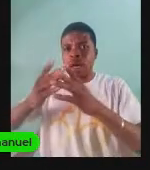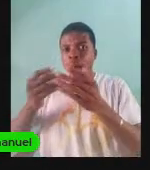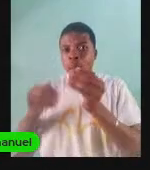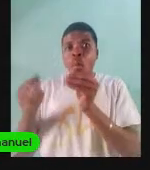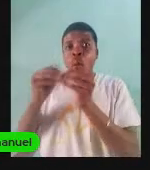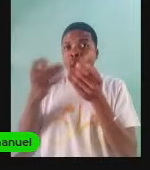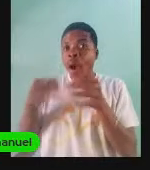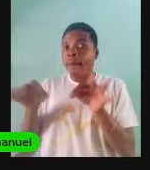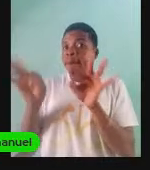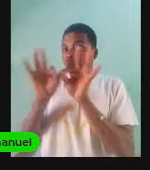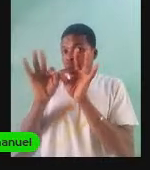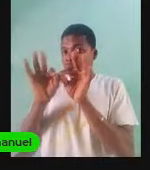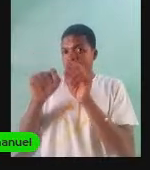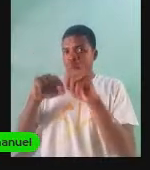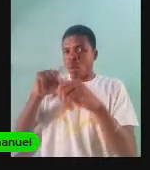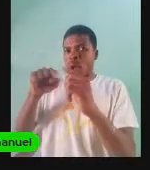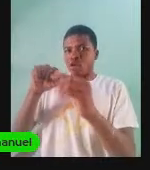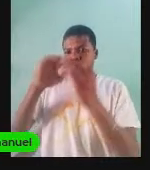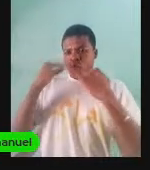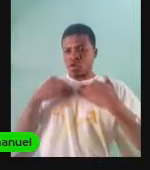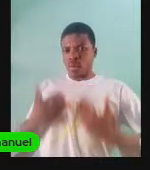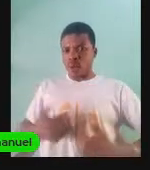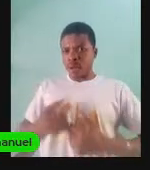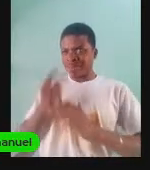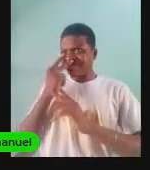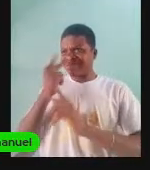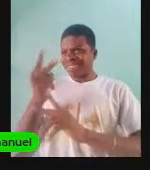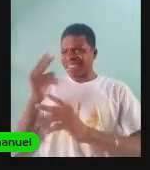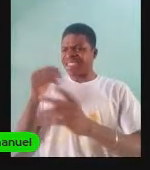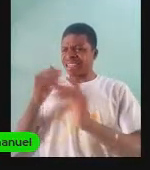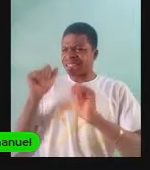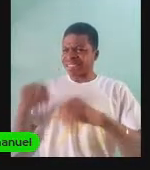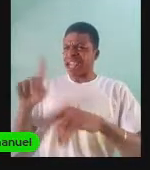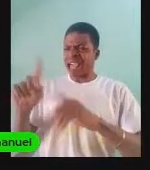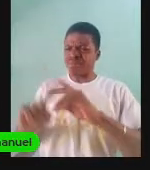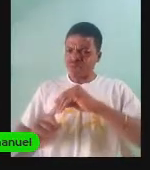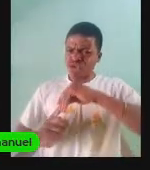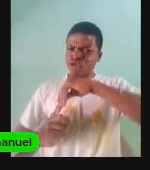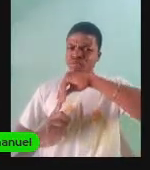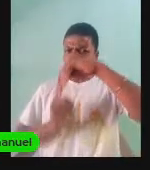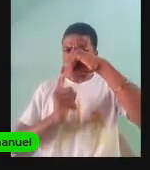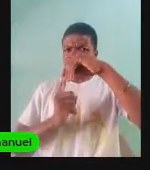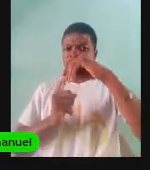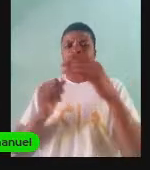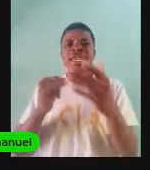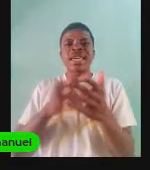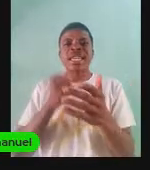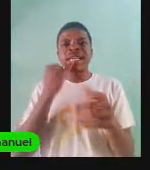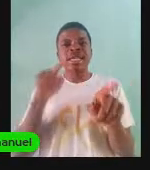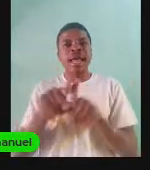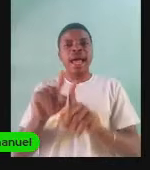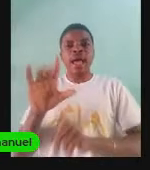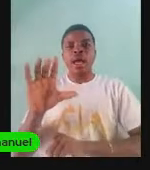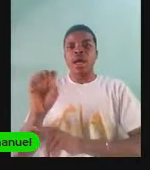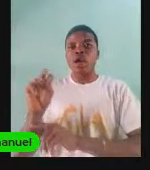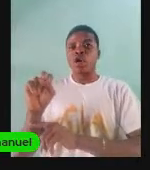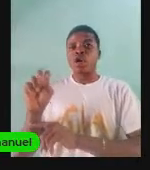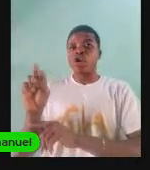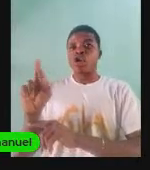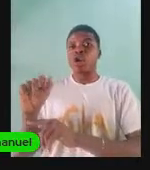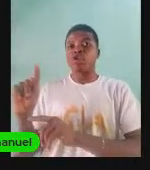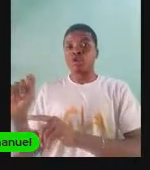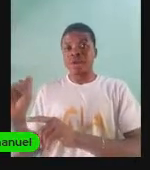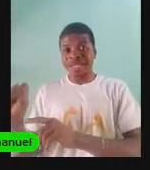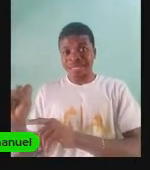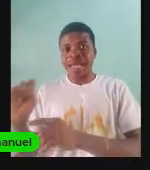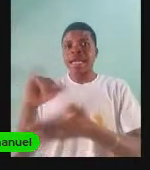can point it out, standing out differently. It's just like contrast that we did last week. That you see one color